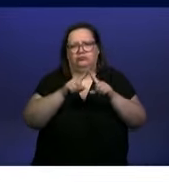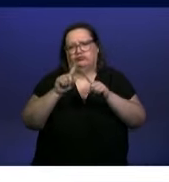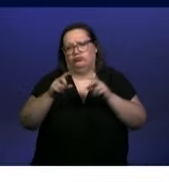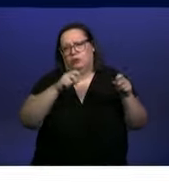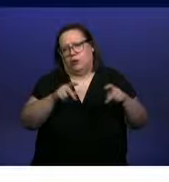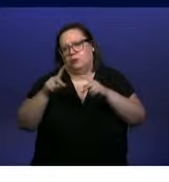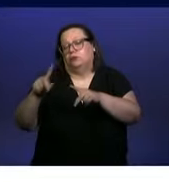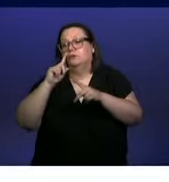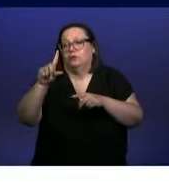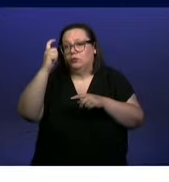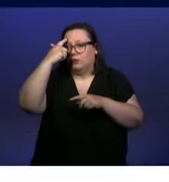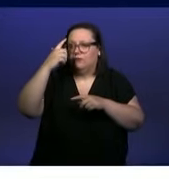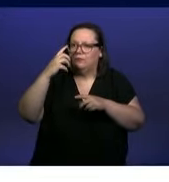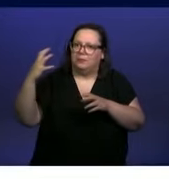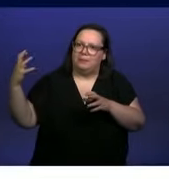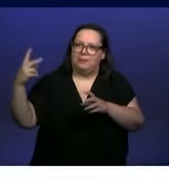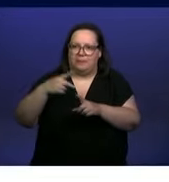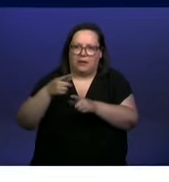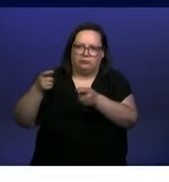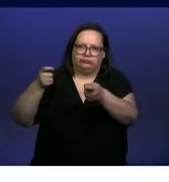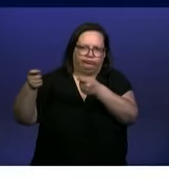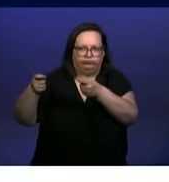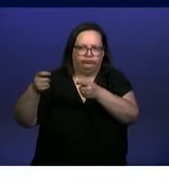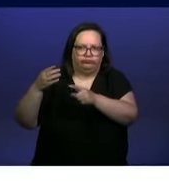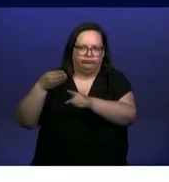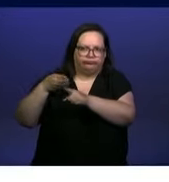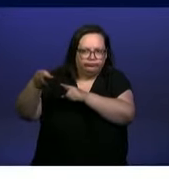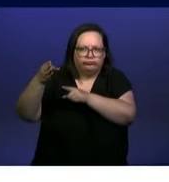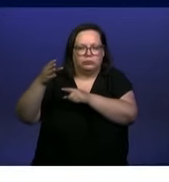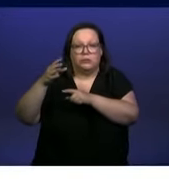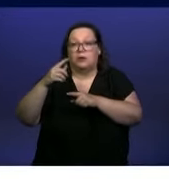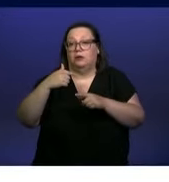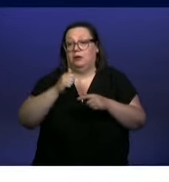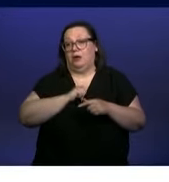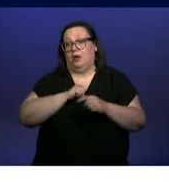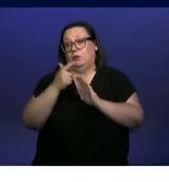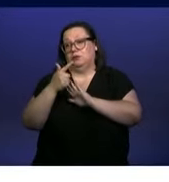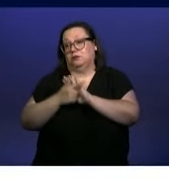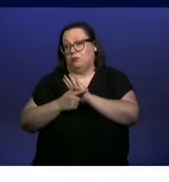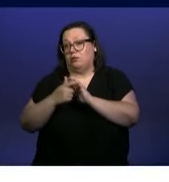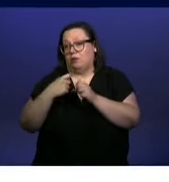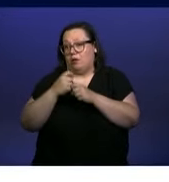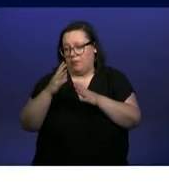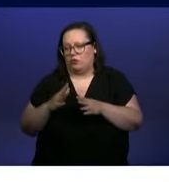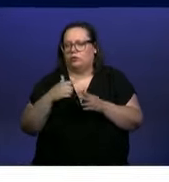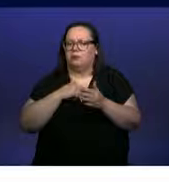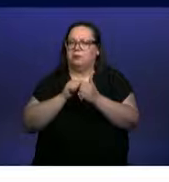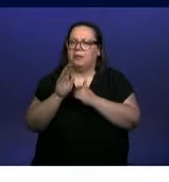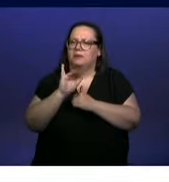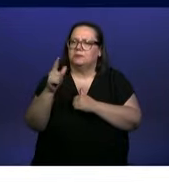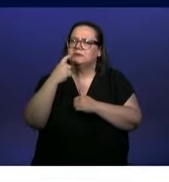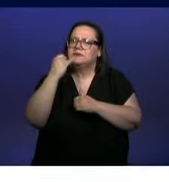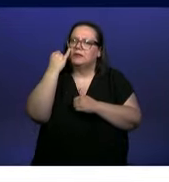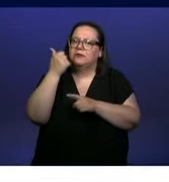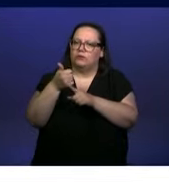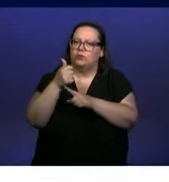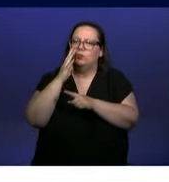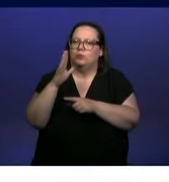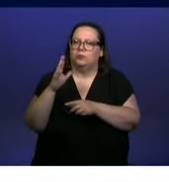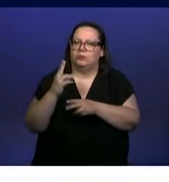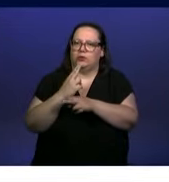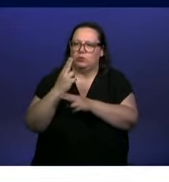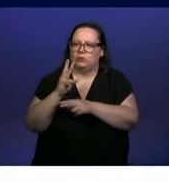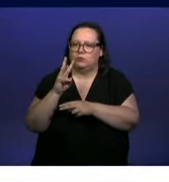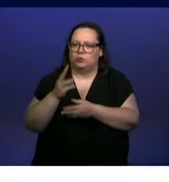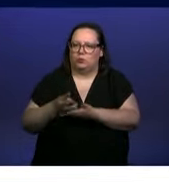back in its lane. You know, I was a lawmaker. I passed a bill that said if you're going to be on welfare benefits in Utah, you